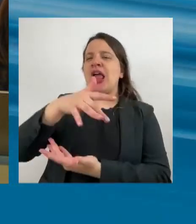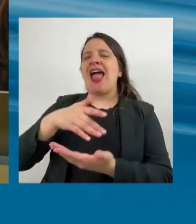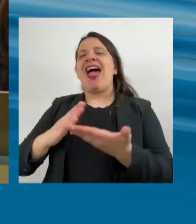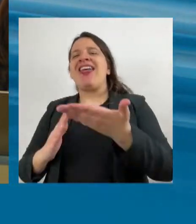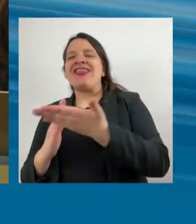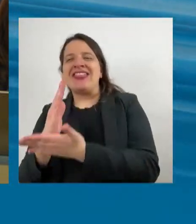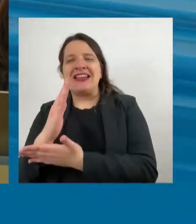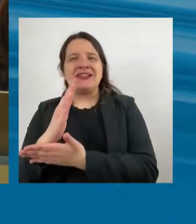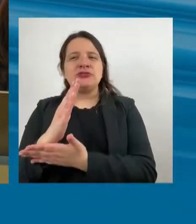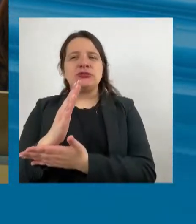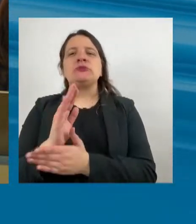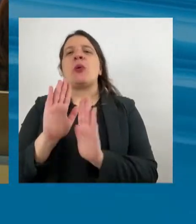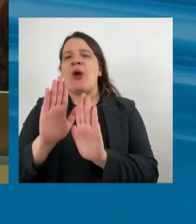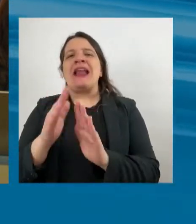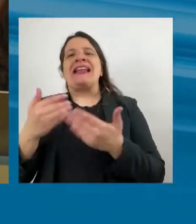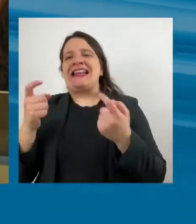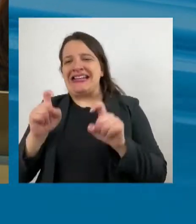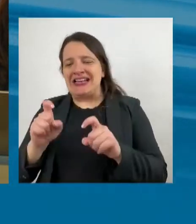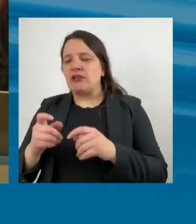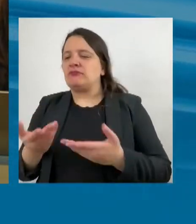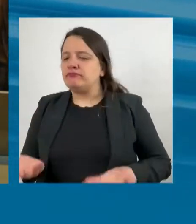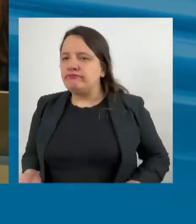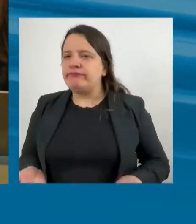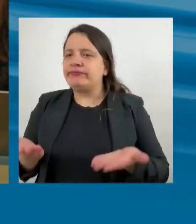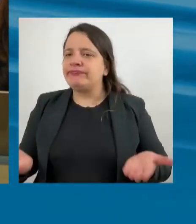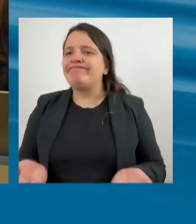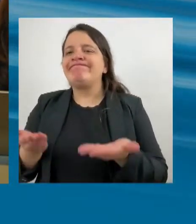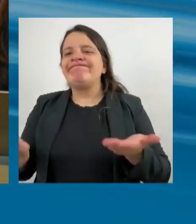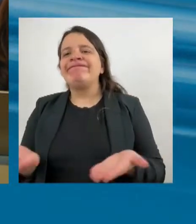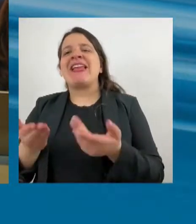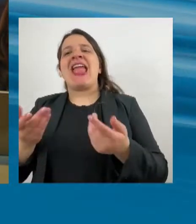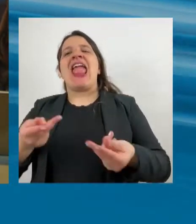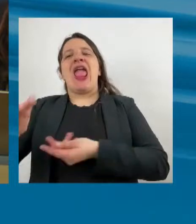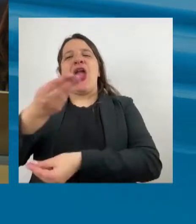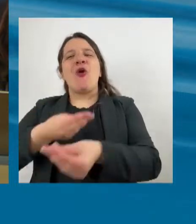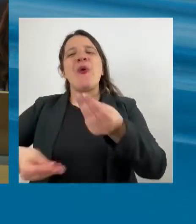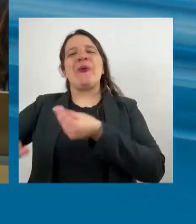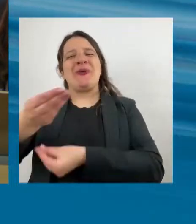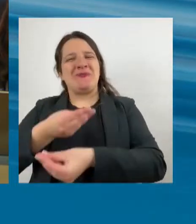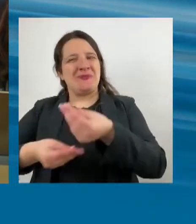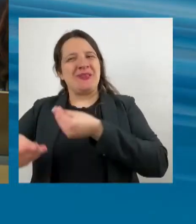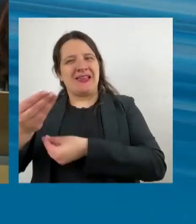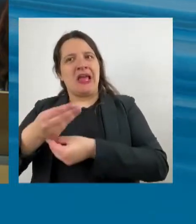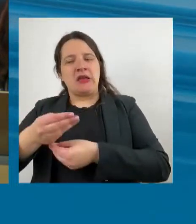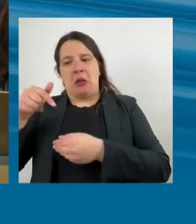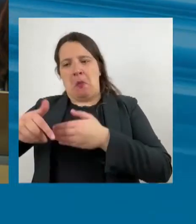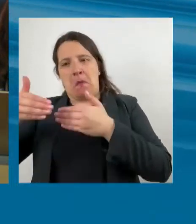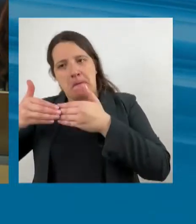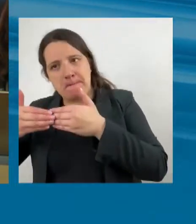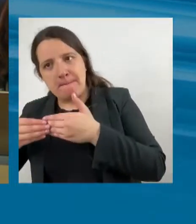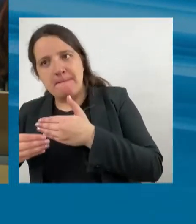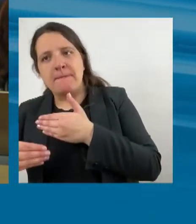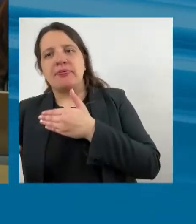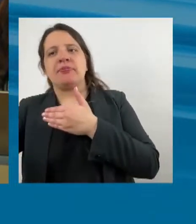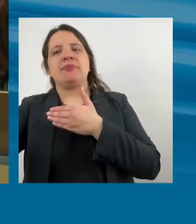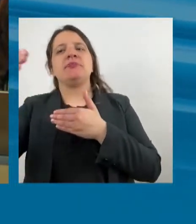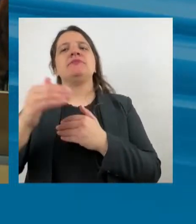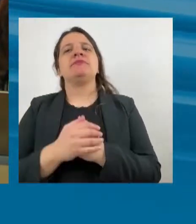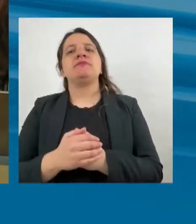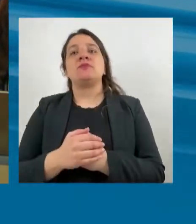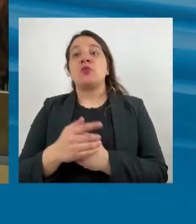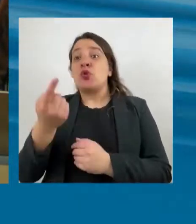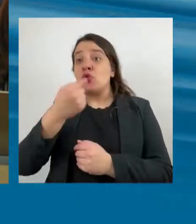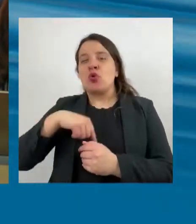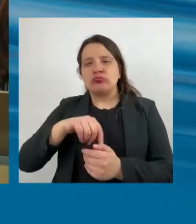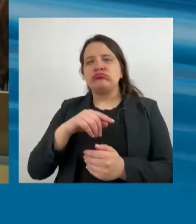or rights, but rather it is a condition for having a medium and long-term economic system. And